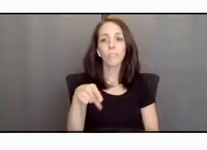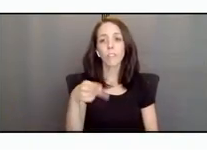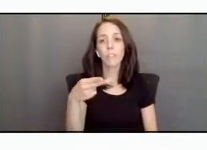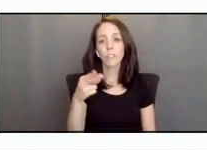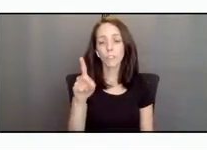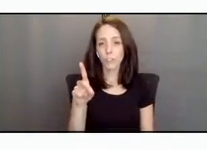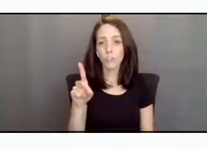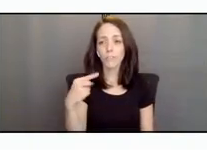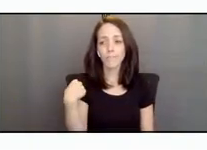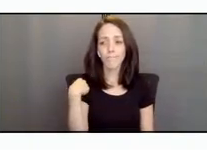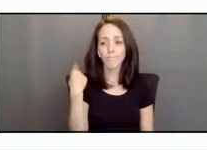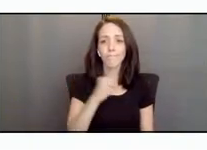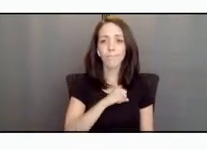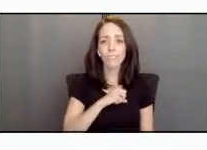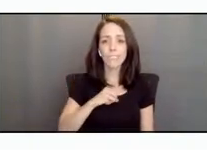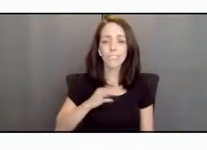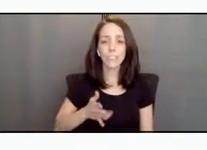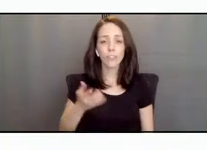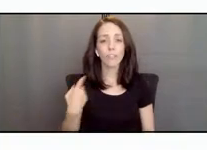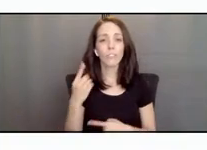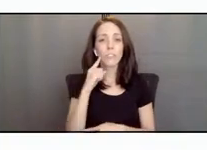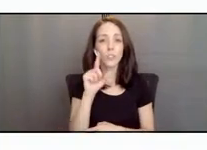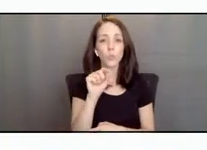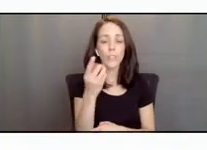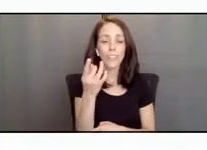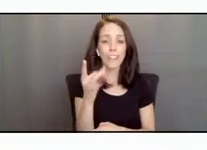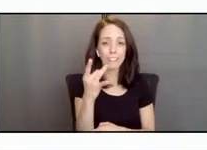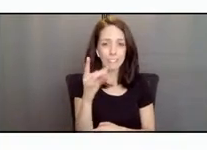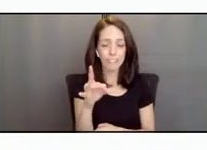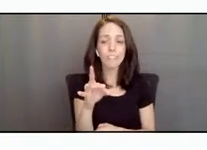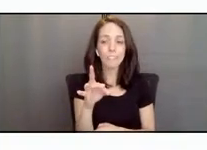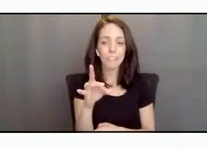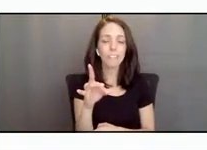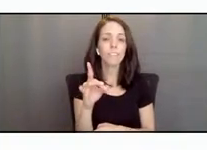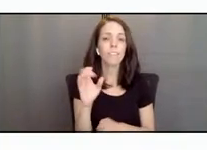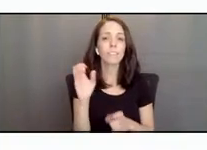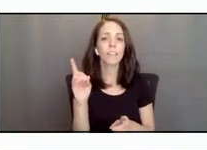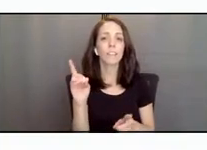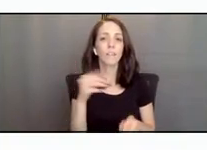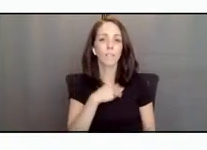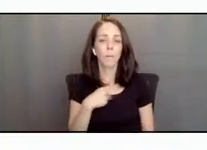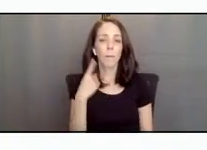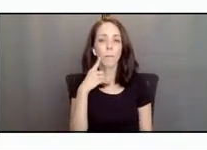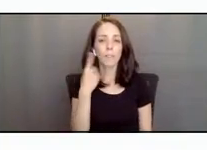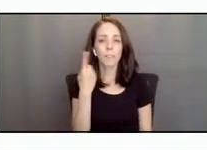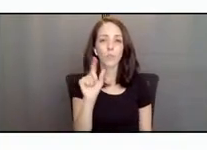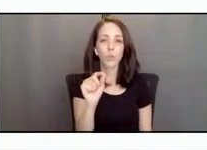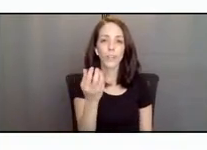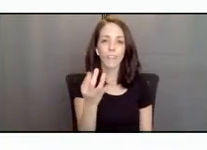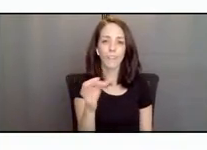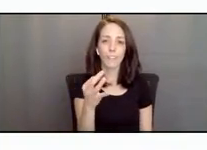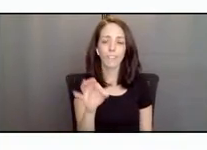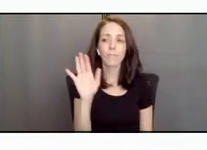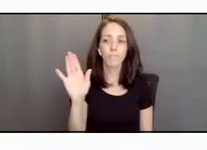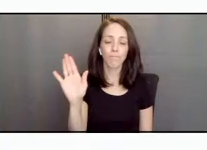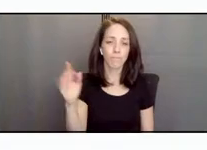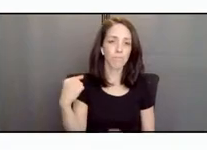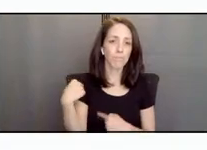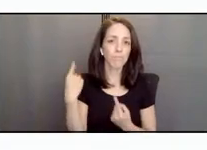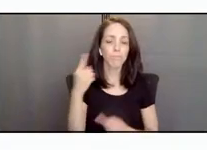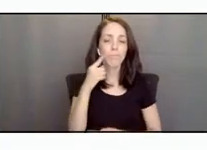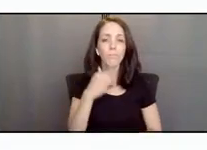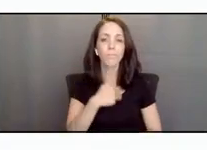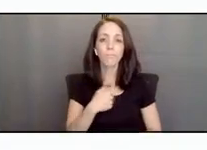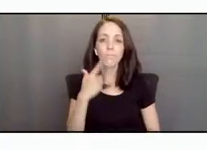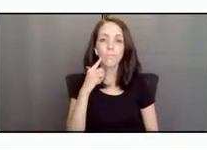since 2018 and an executive committee member since 2019. Dr. Ryle has been a member of the OHSU community